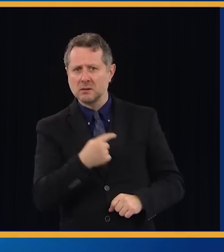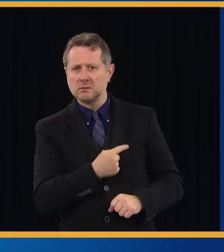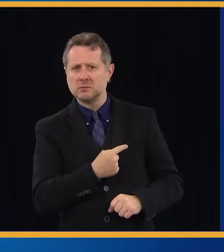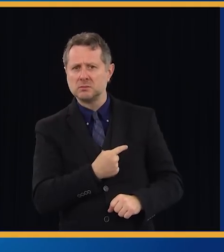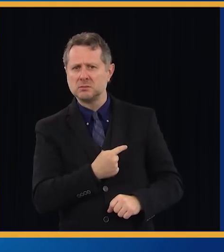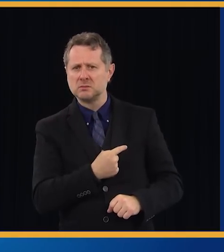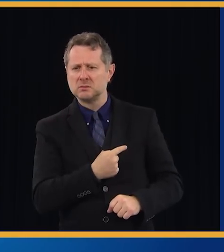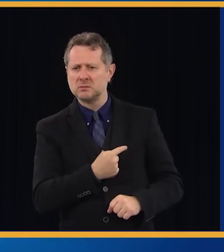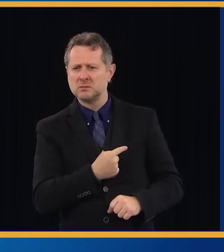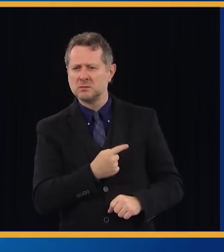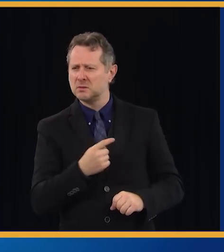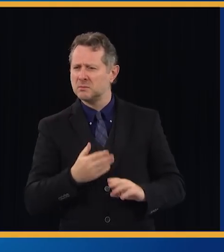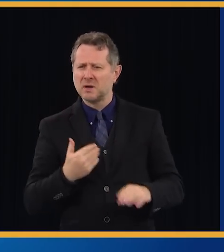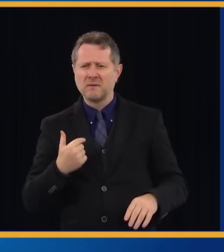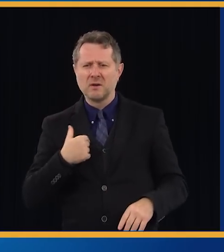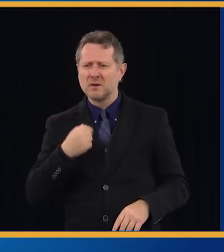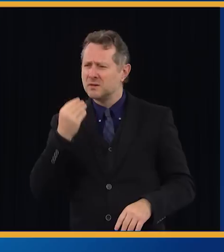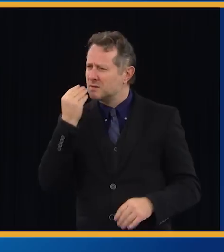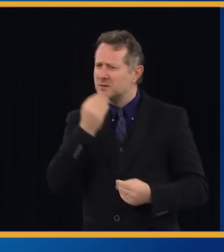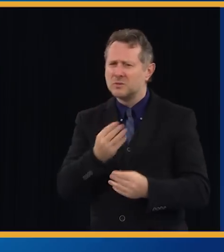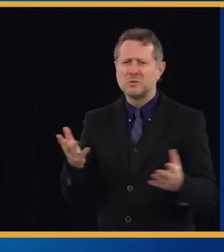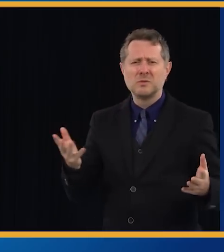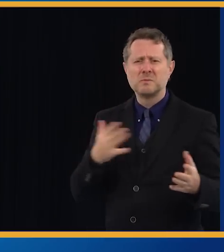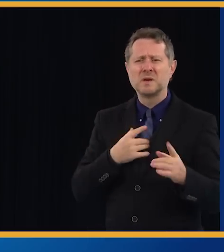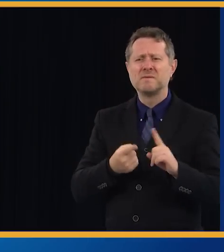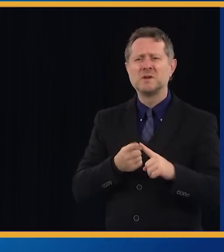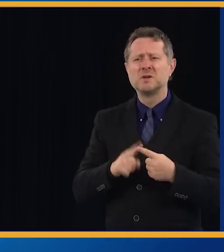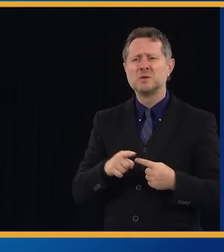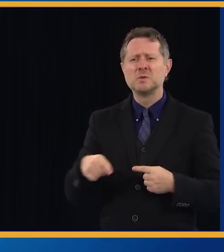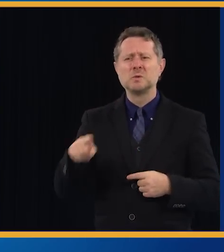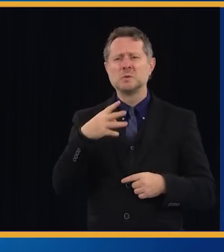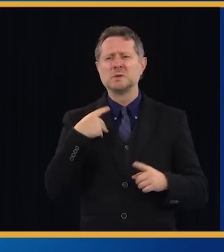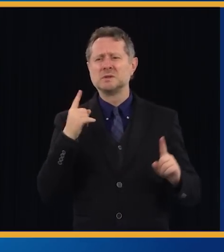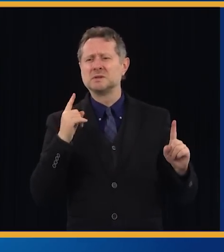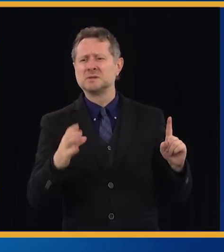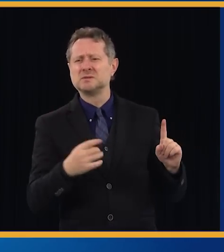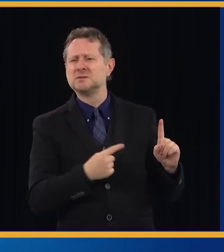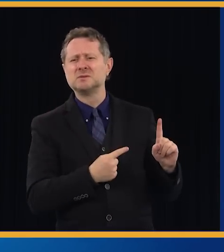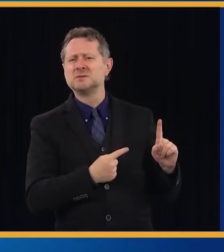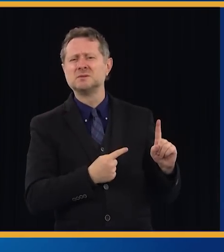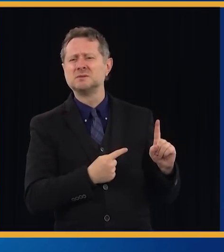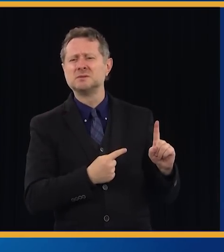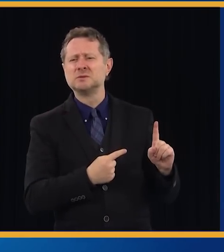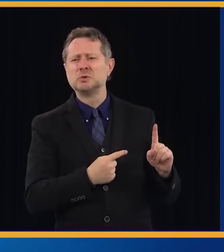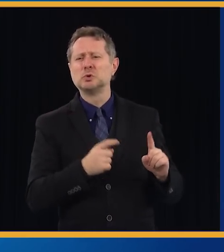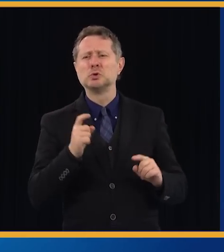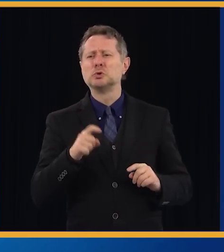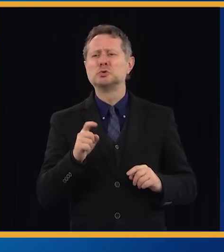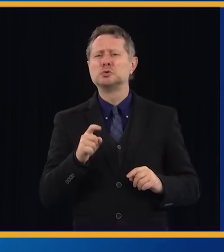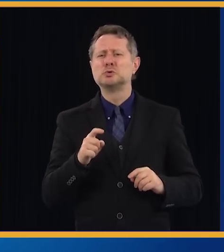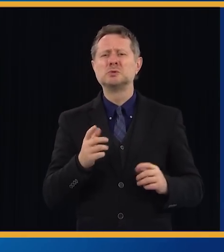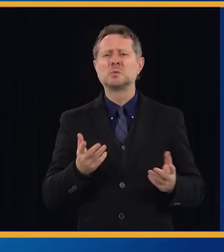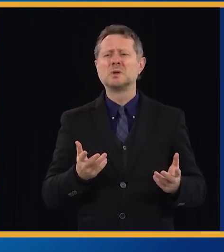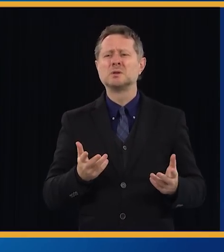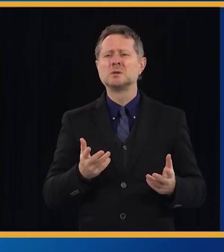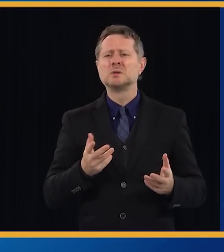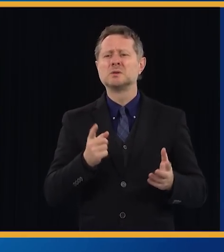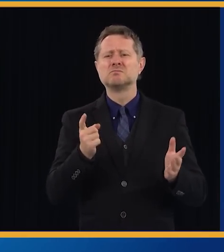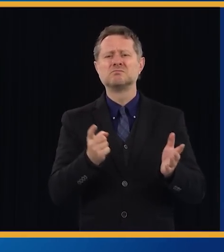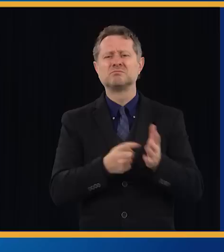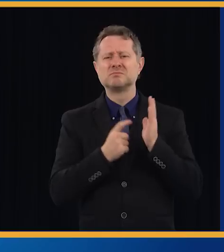I said to my colleagues in Washington, I would have insisted that state and local funding was in this current